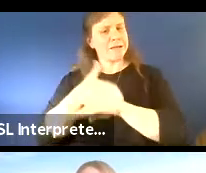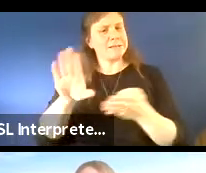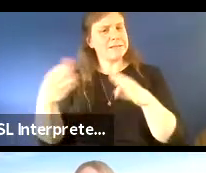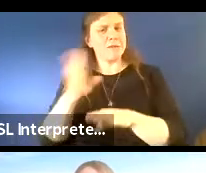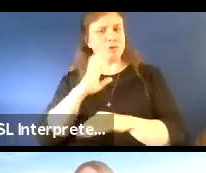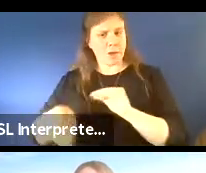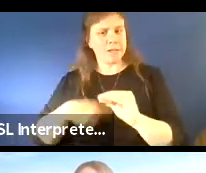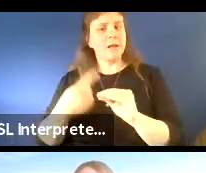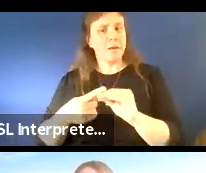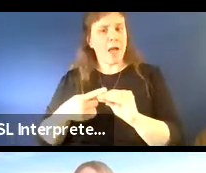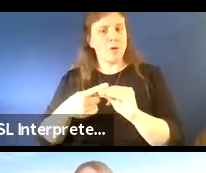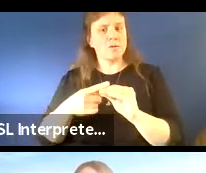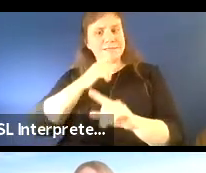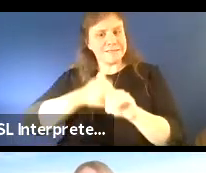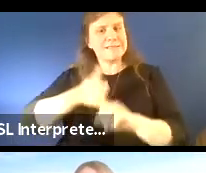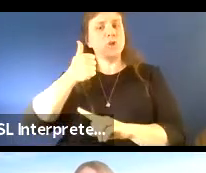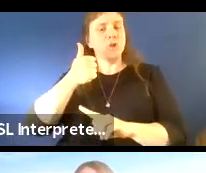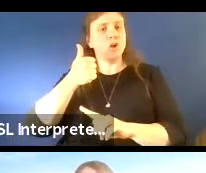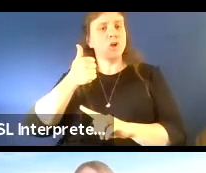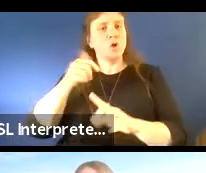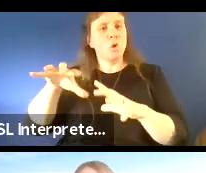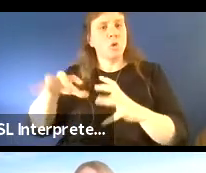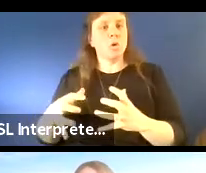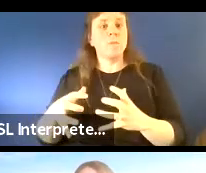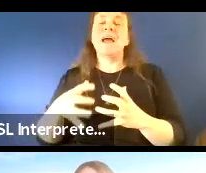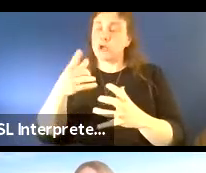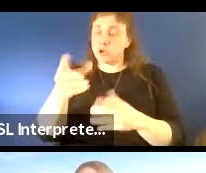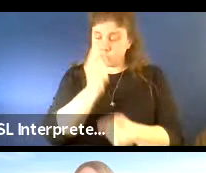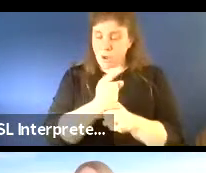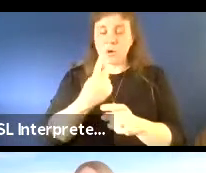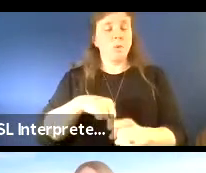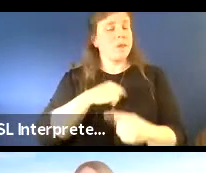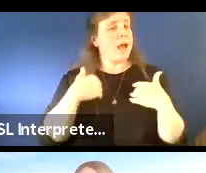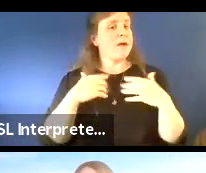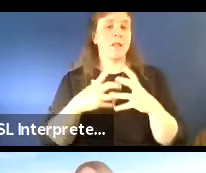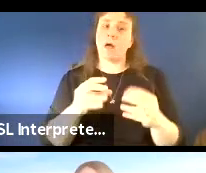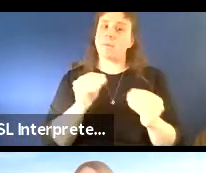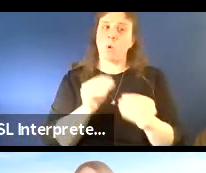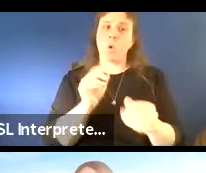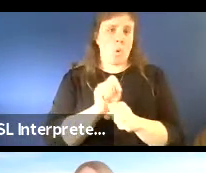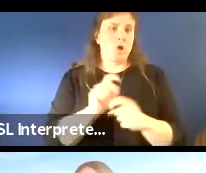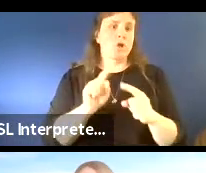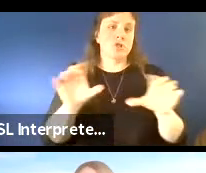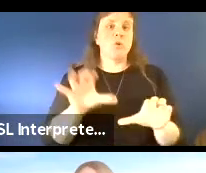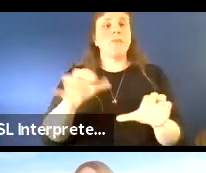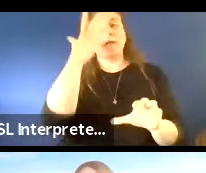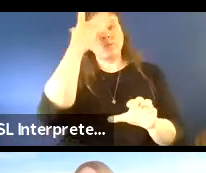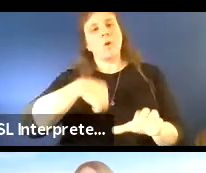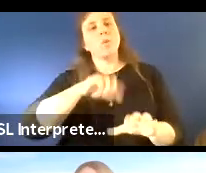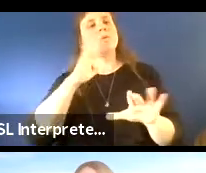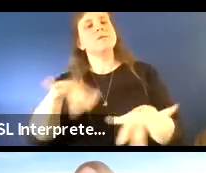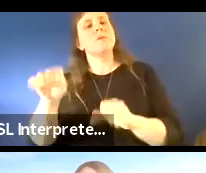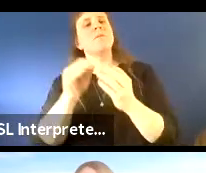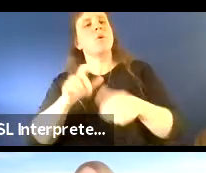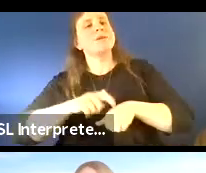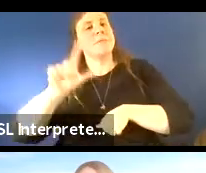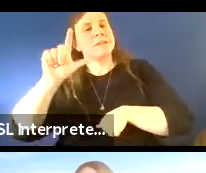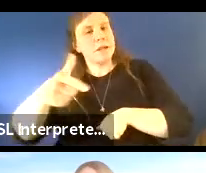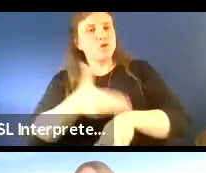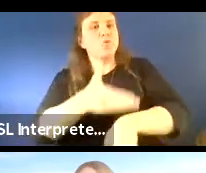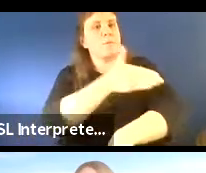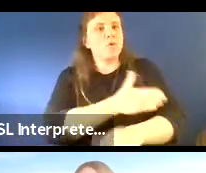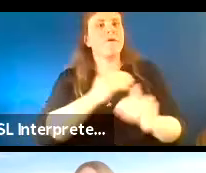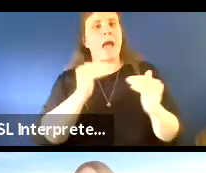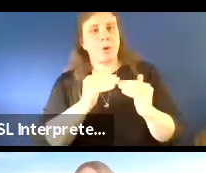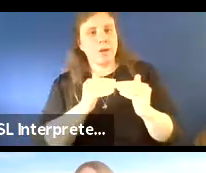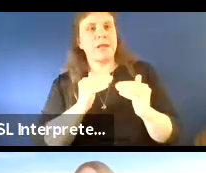talking about. So you're right, we have to keep our eyes, we have a lot of work to do, which is why we're spending some of our time later today talking about equity and really improving where we are and getting